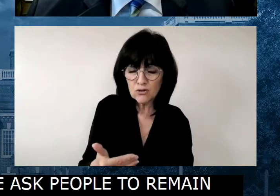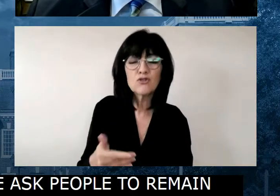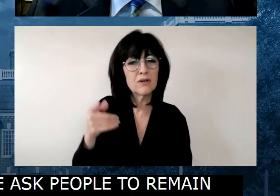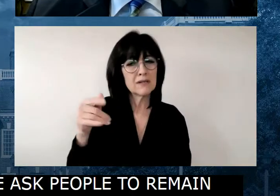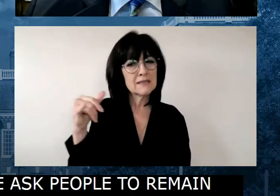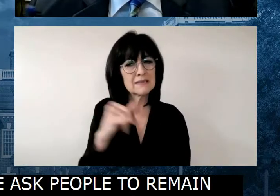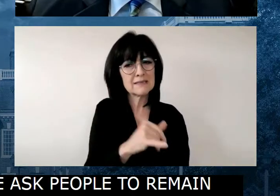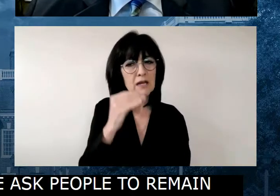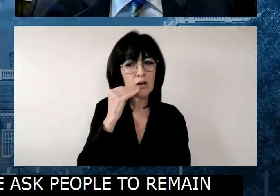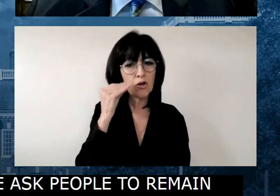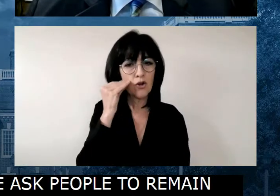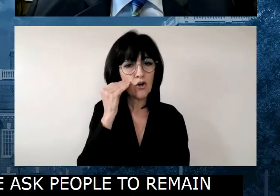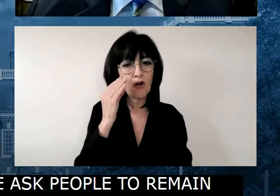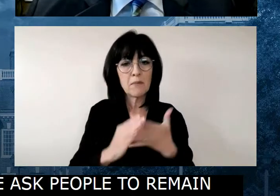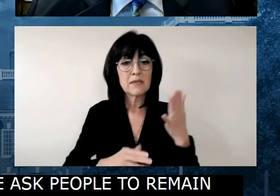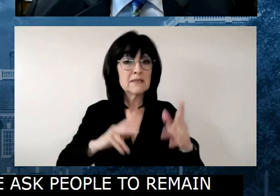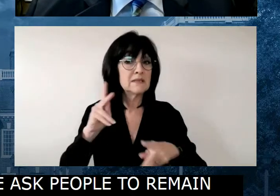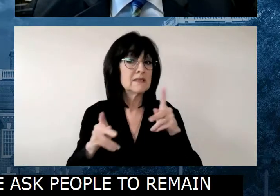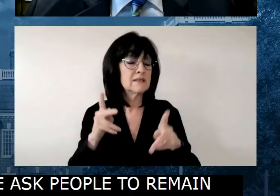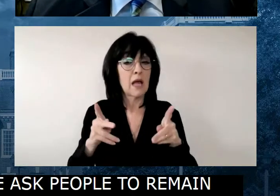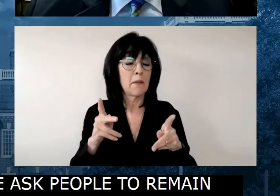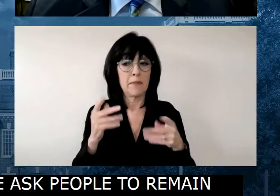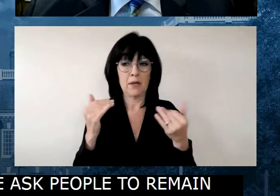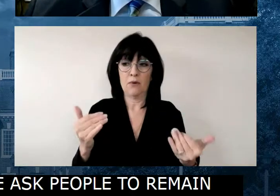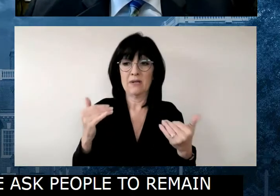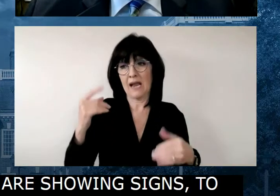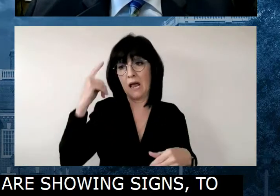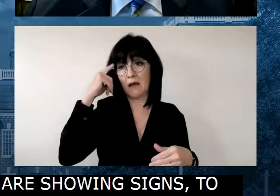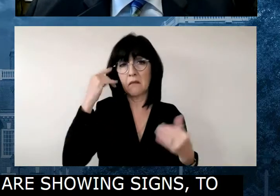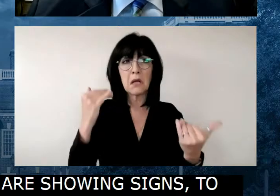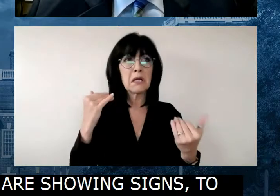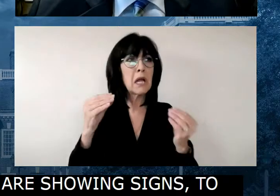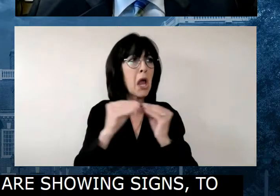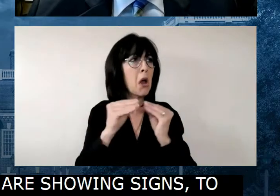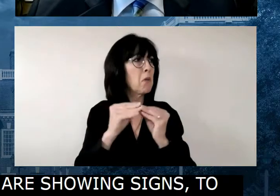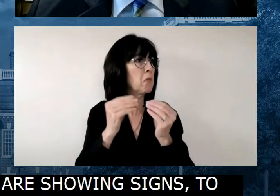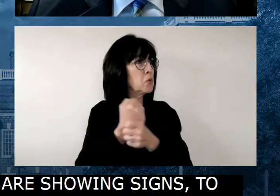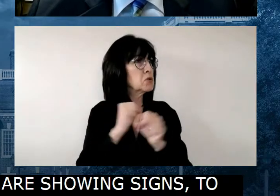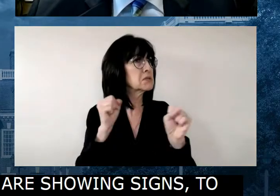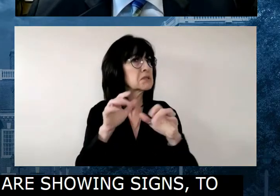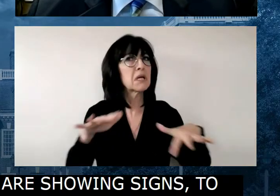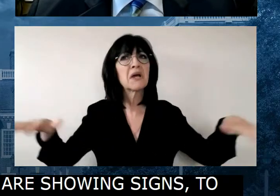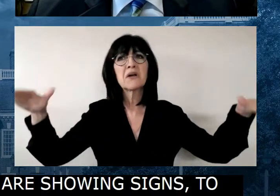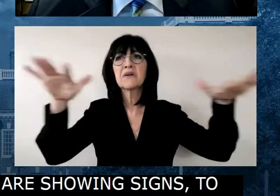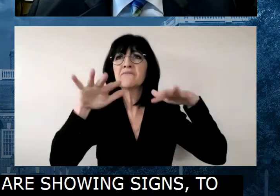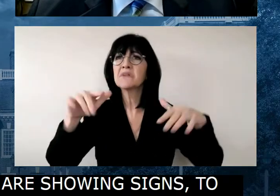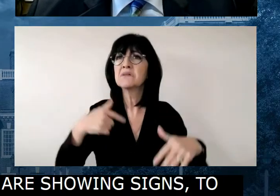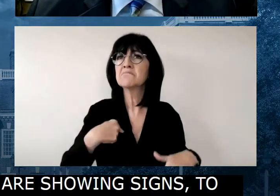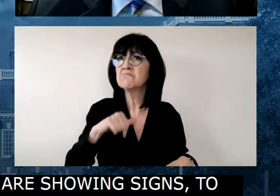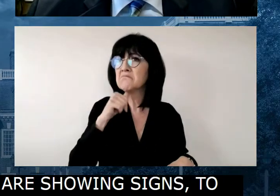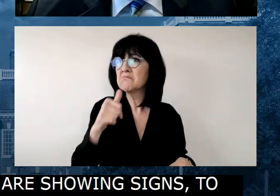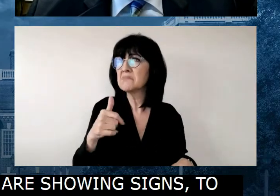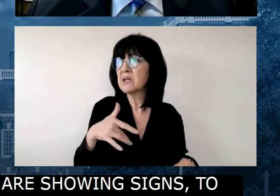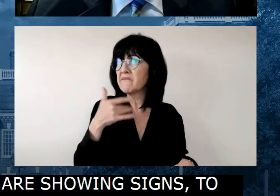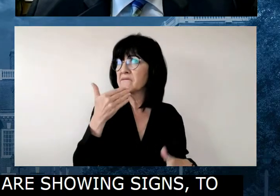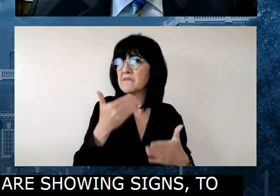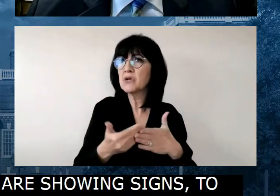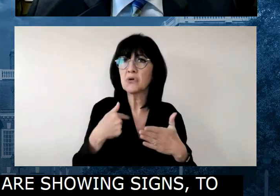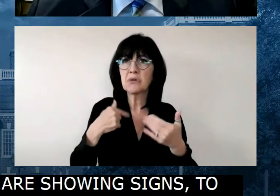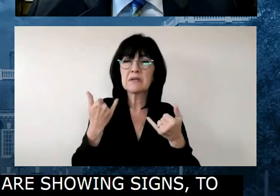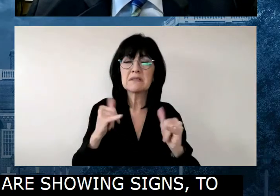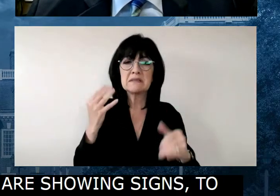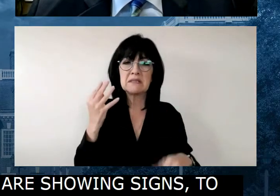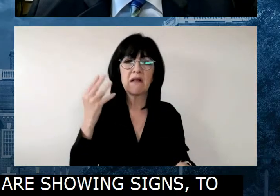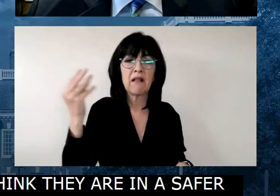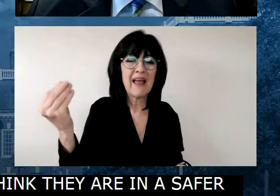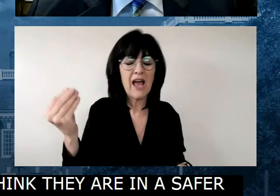because people think they are, in a safer environment now, that maybe, they could push the limits a little bit. But remember that if you're not feeling